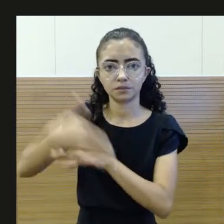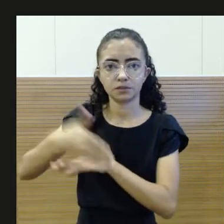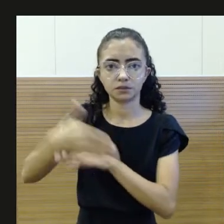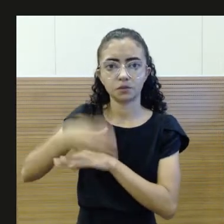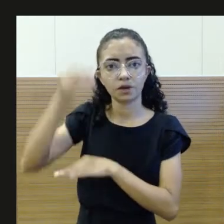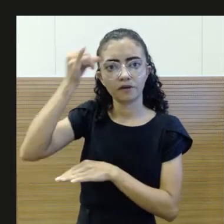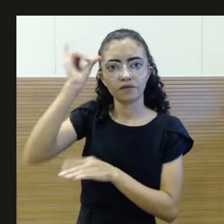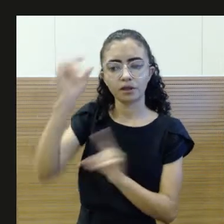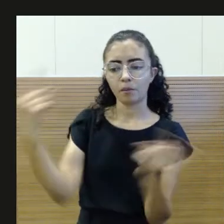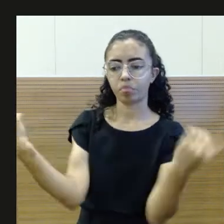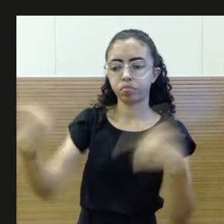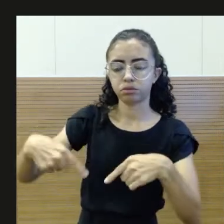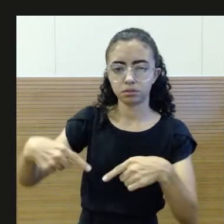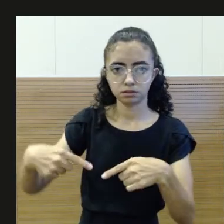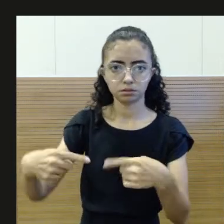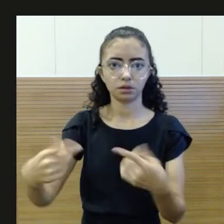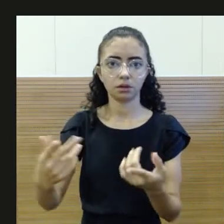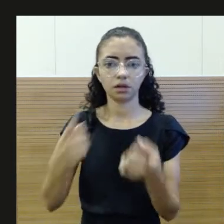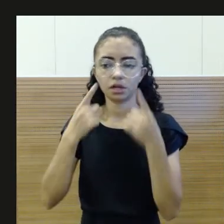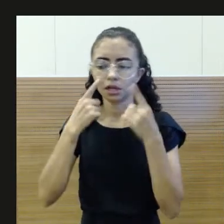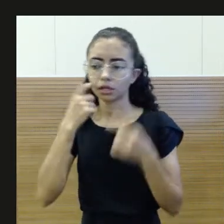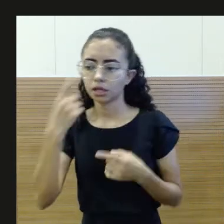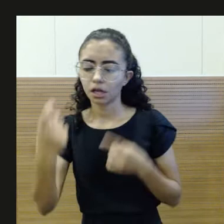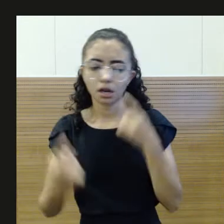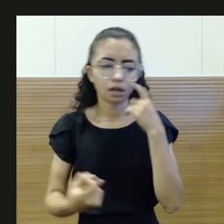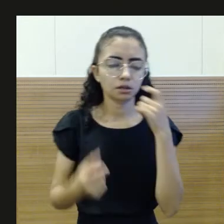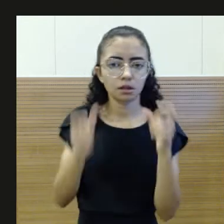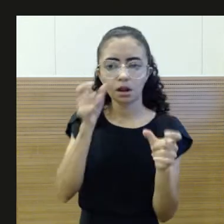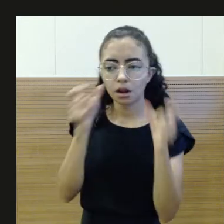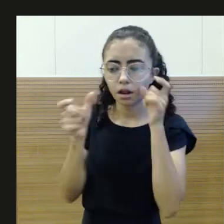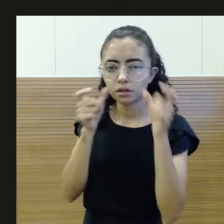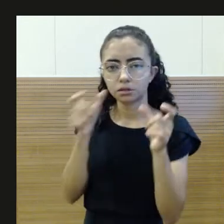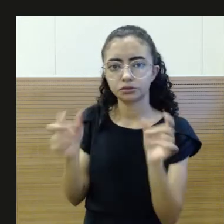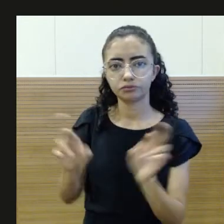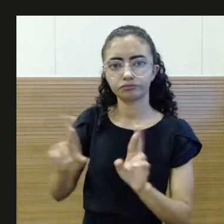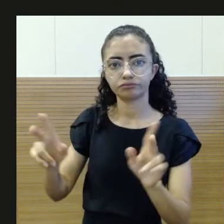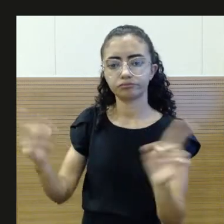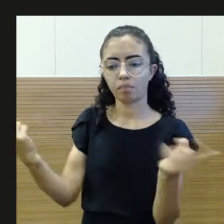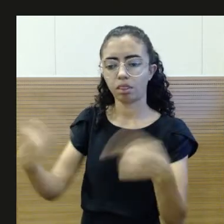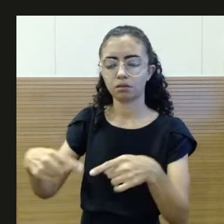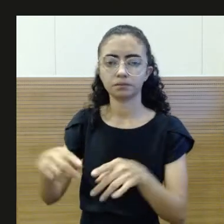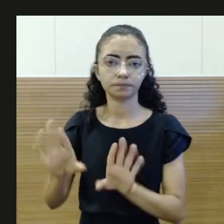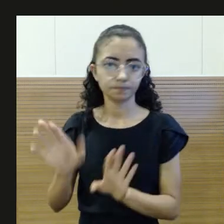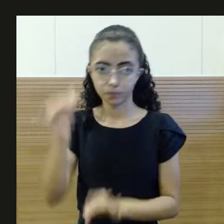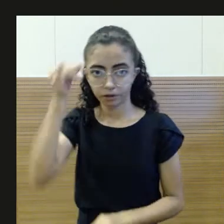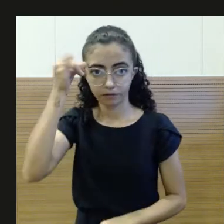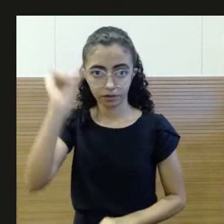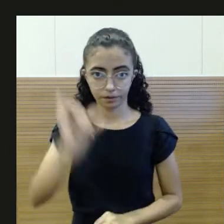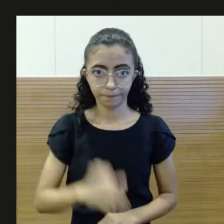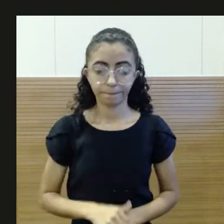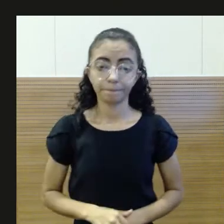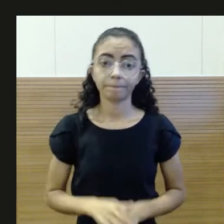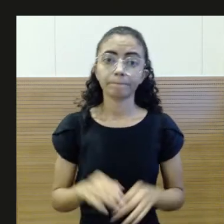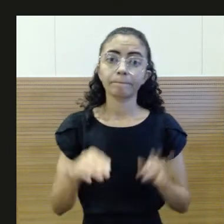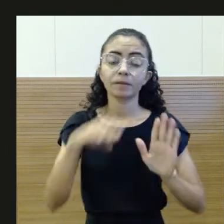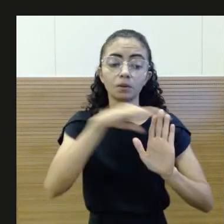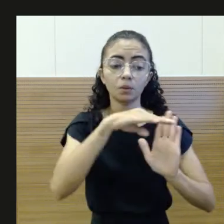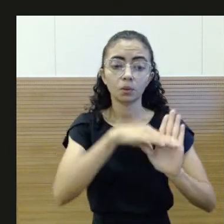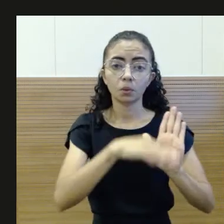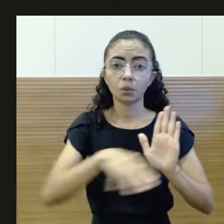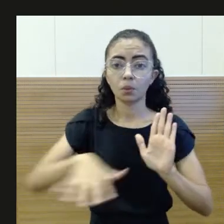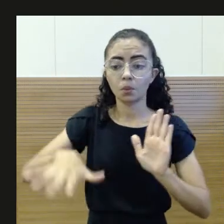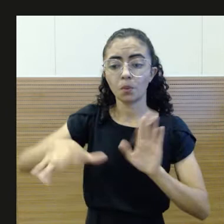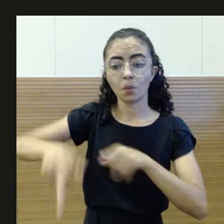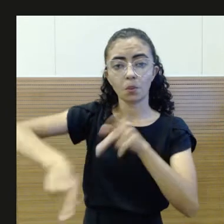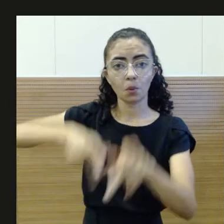interdisciplinary teams, but we are focusing more in terms of teachers, especially in